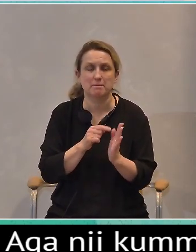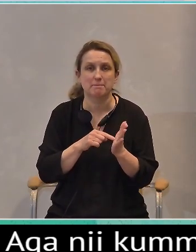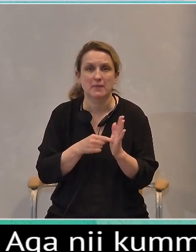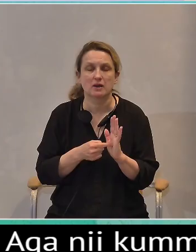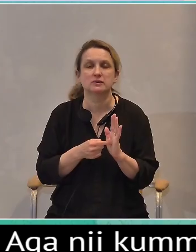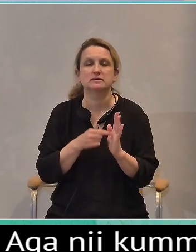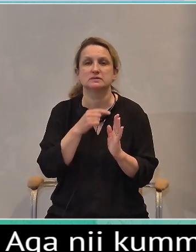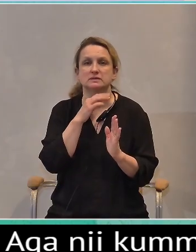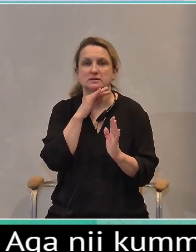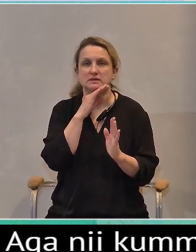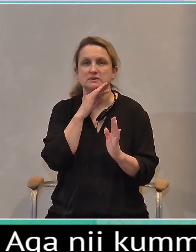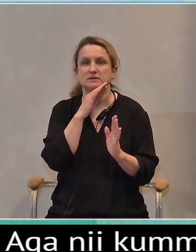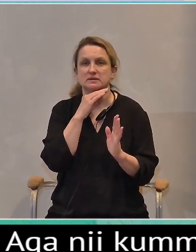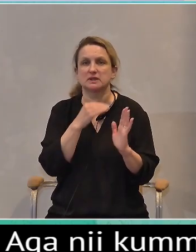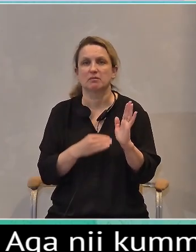these problems,